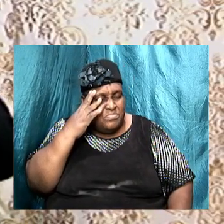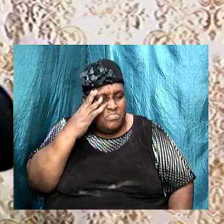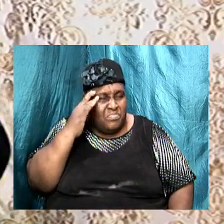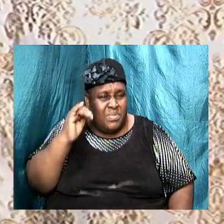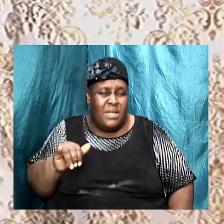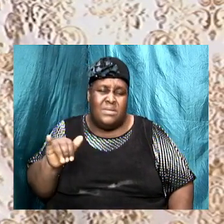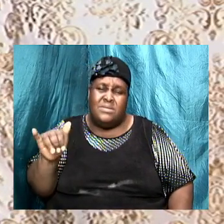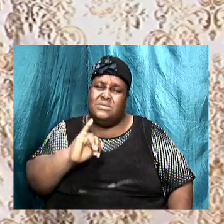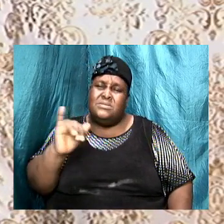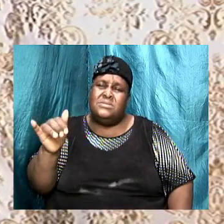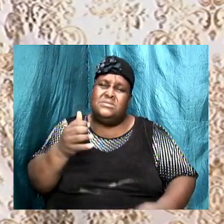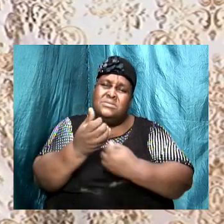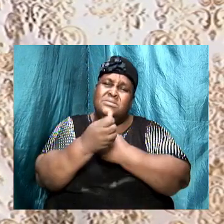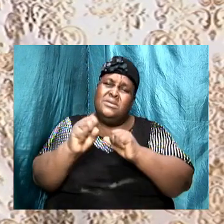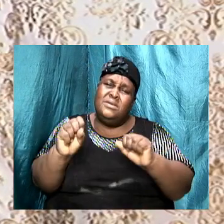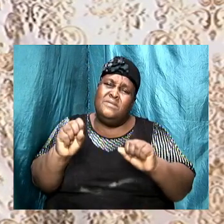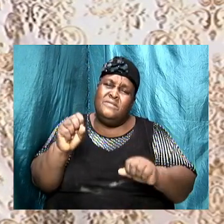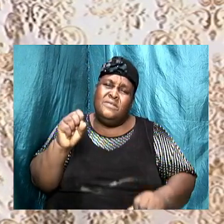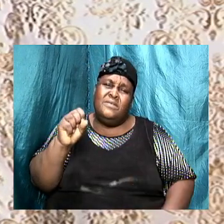that the saving faith